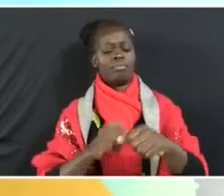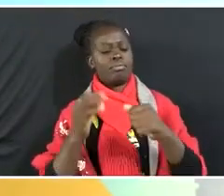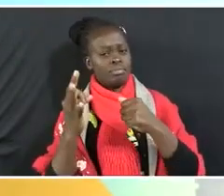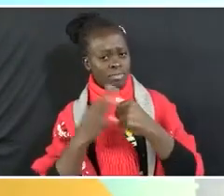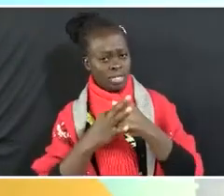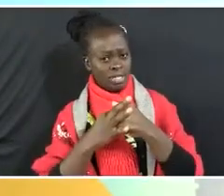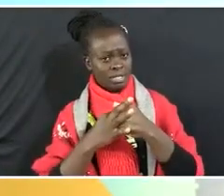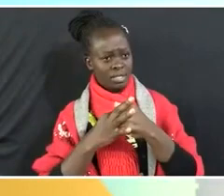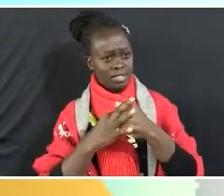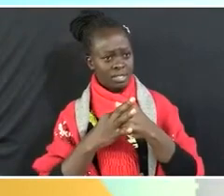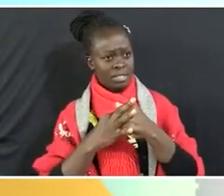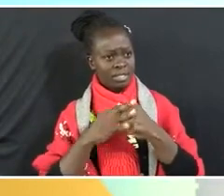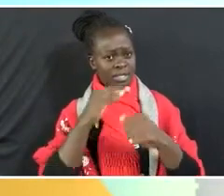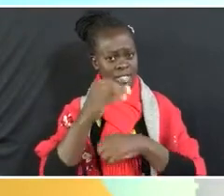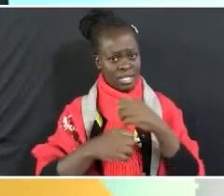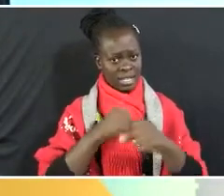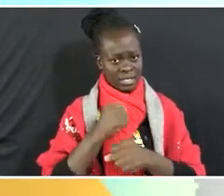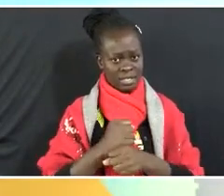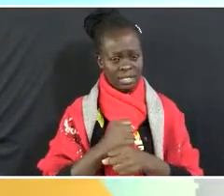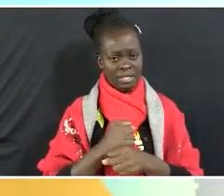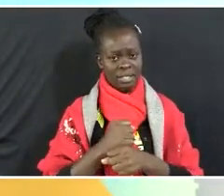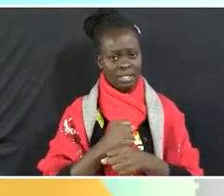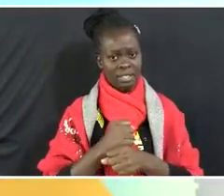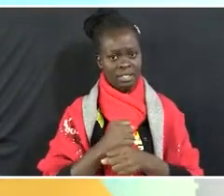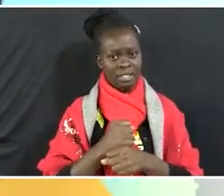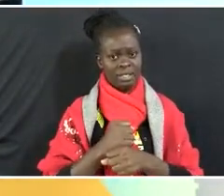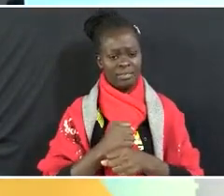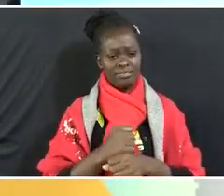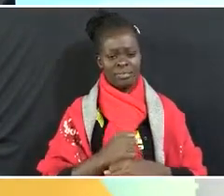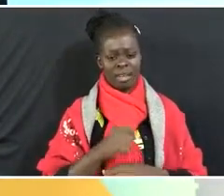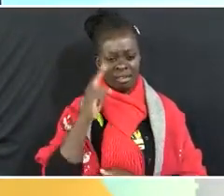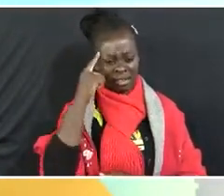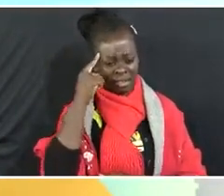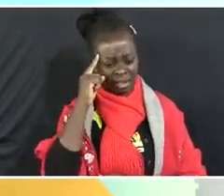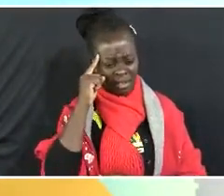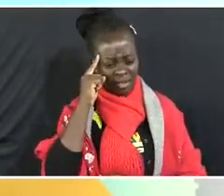my dad doesn't know exactly everything.